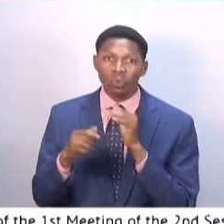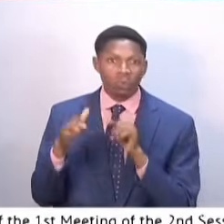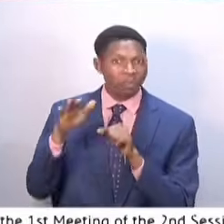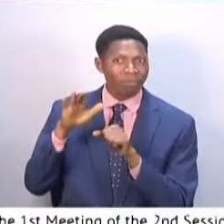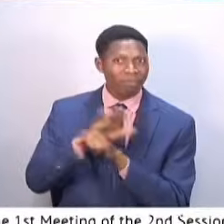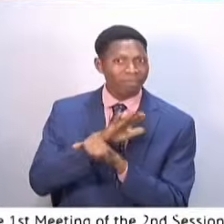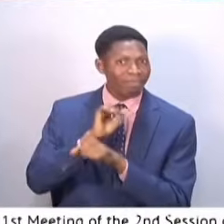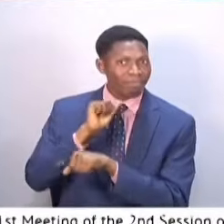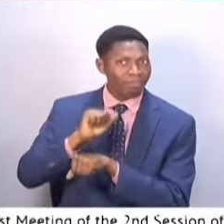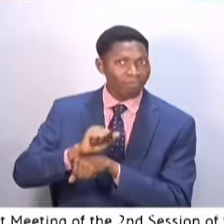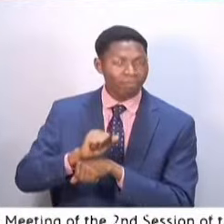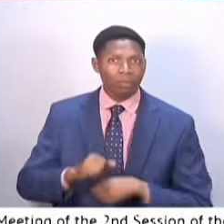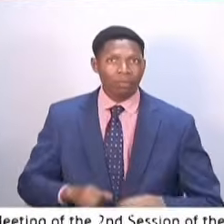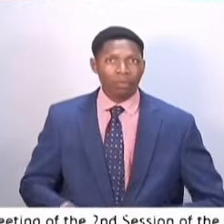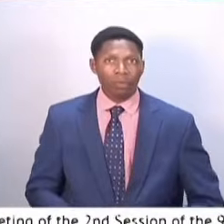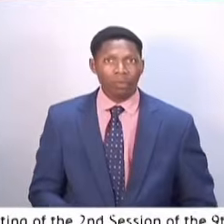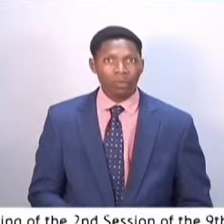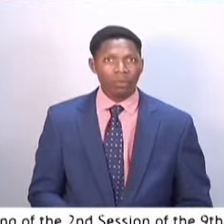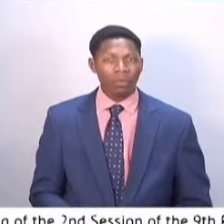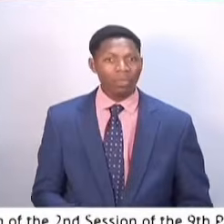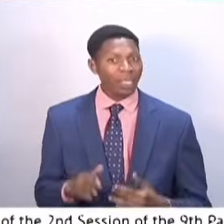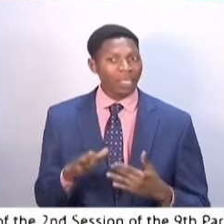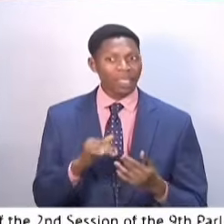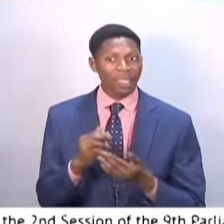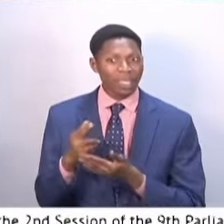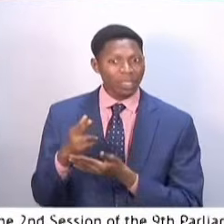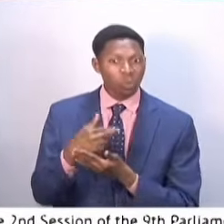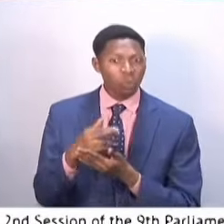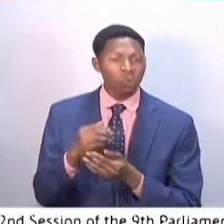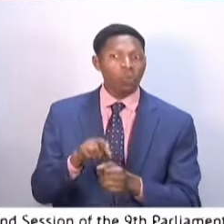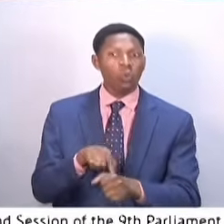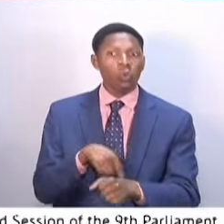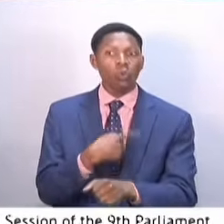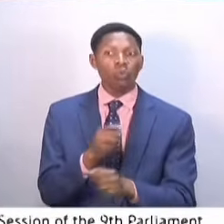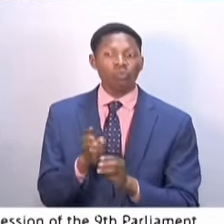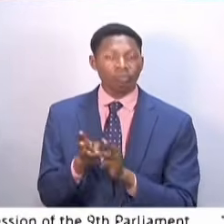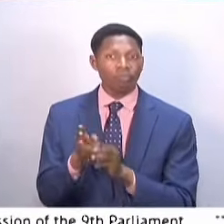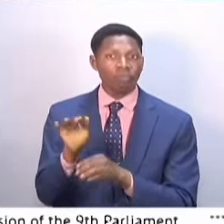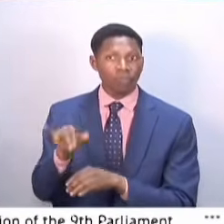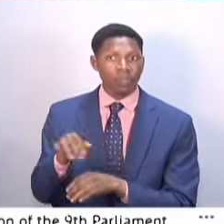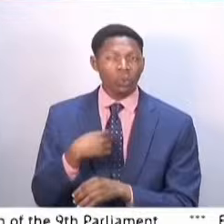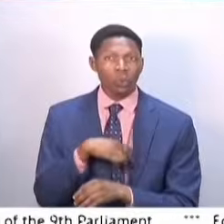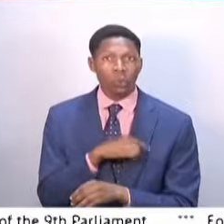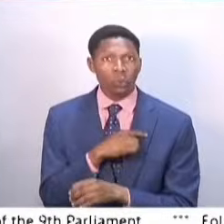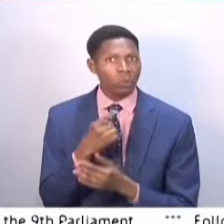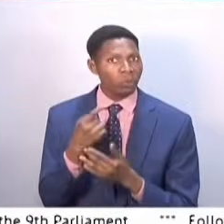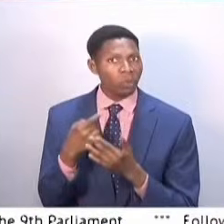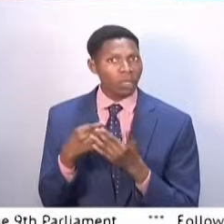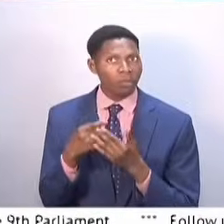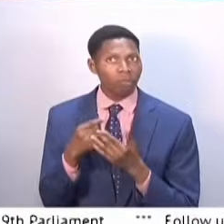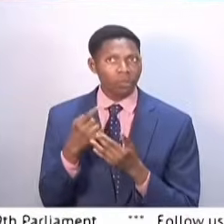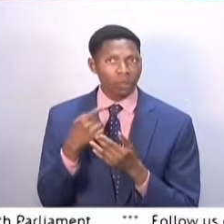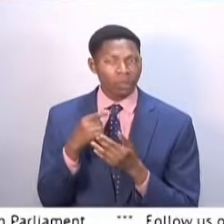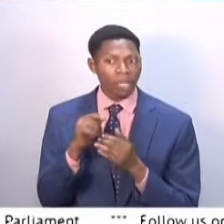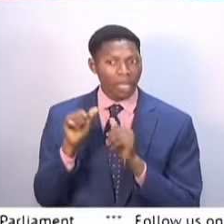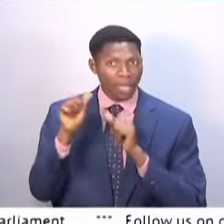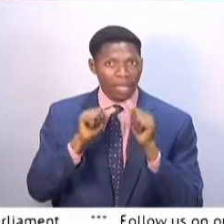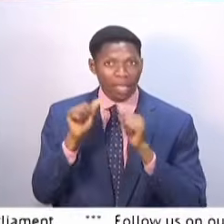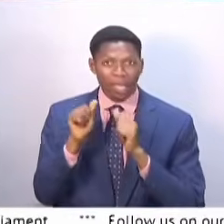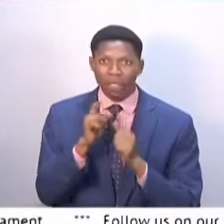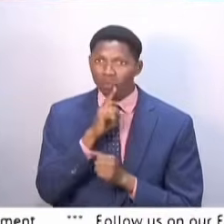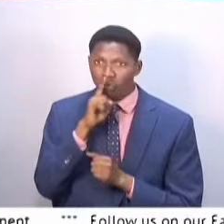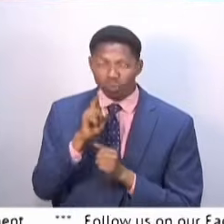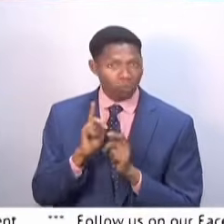licensure. Instead of repeating long training pathways, they are assessed in